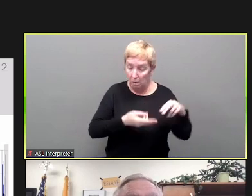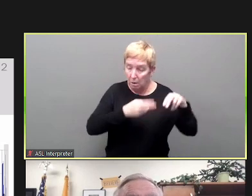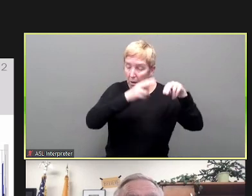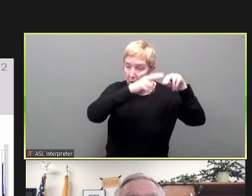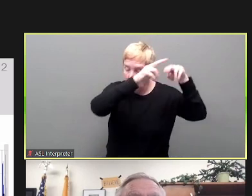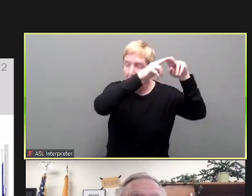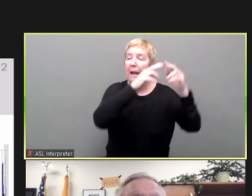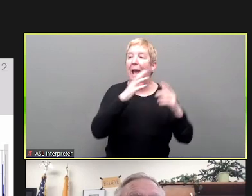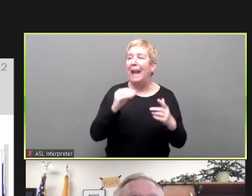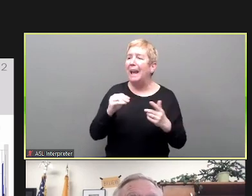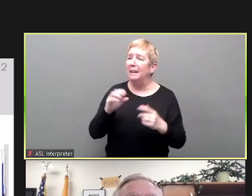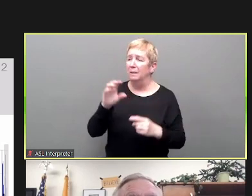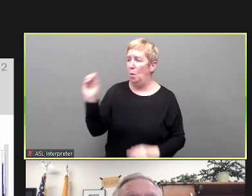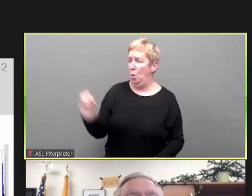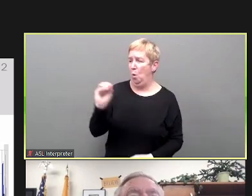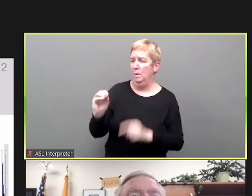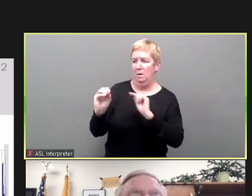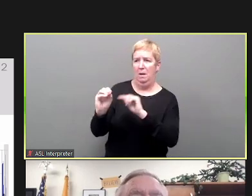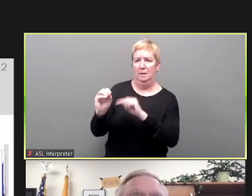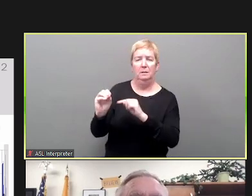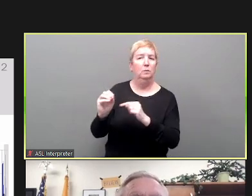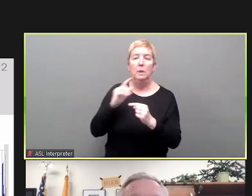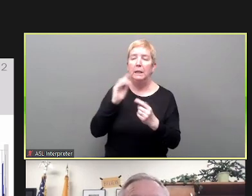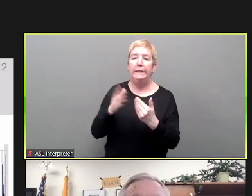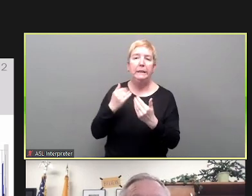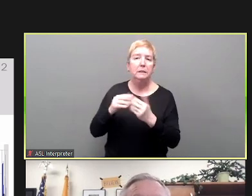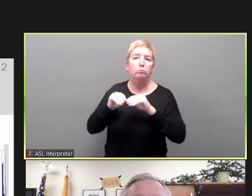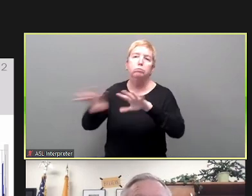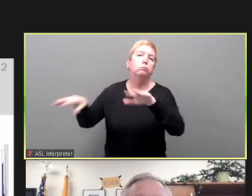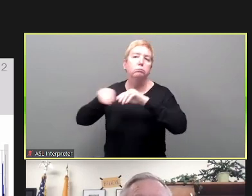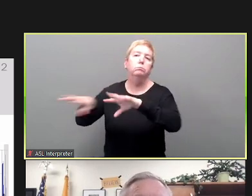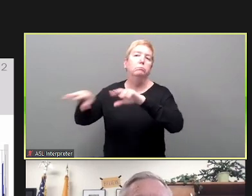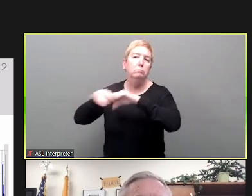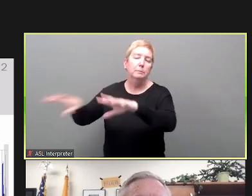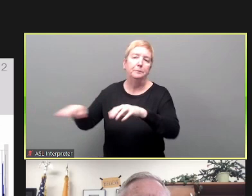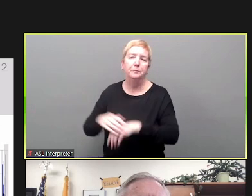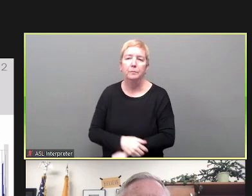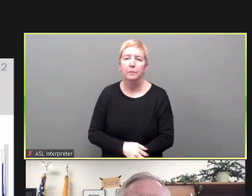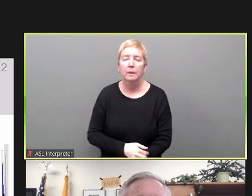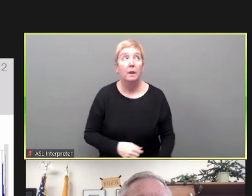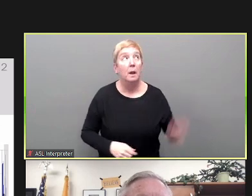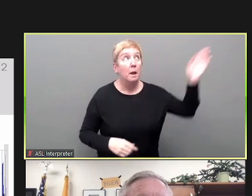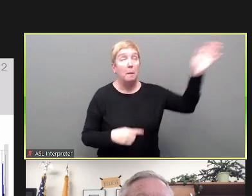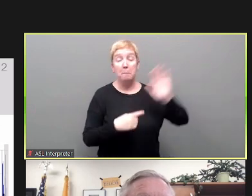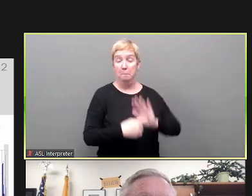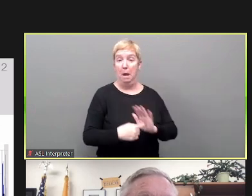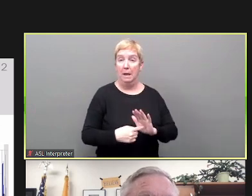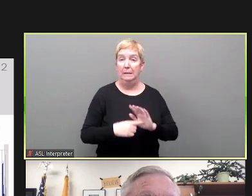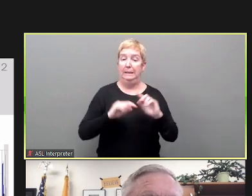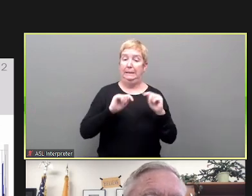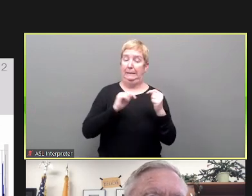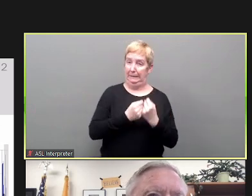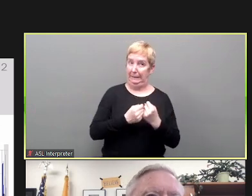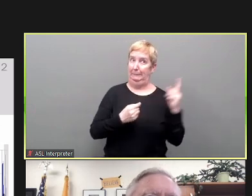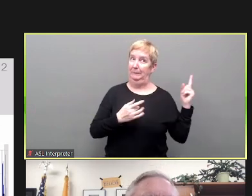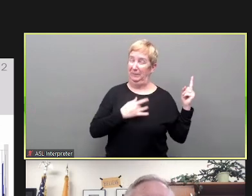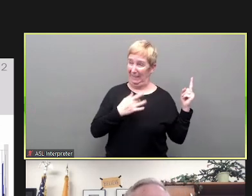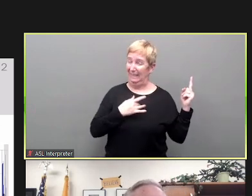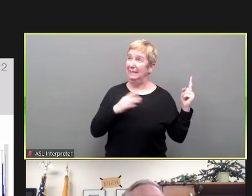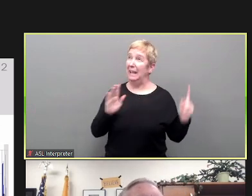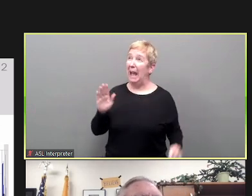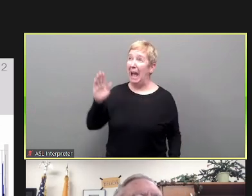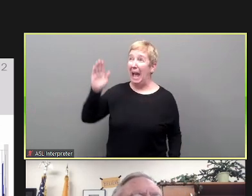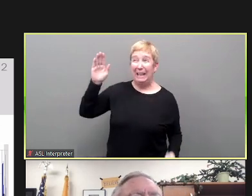Omicron variant. And so we are looking forward. I think our modeling team is saying we're getting really, really close to the